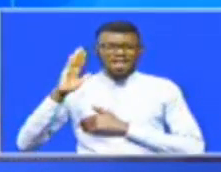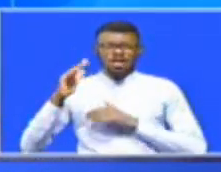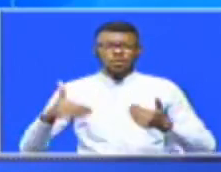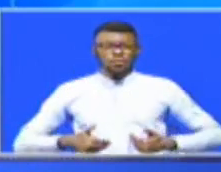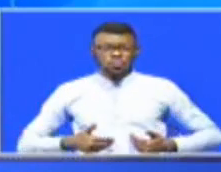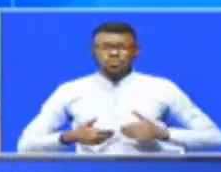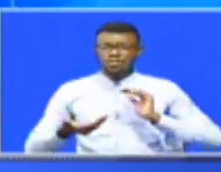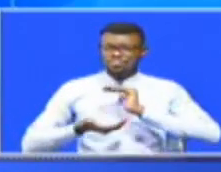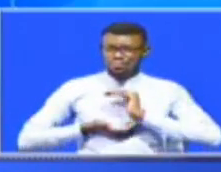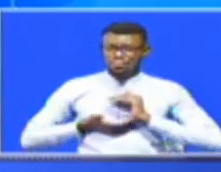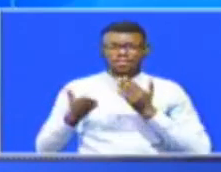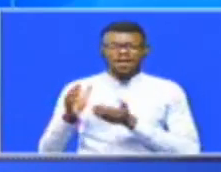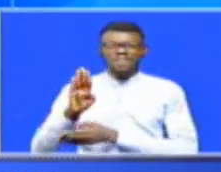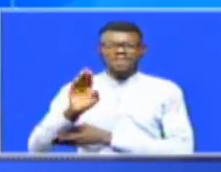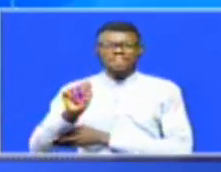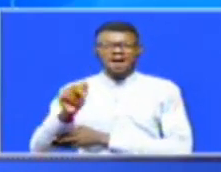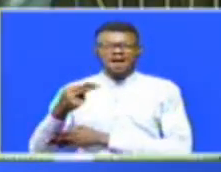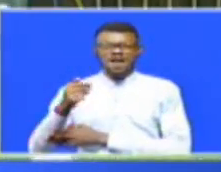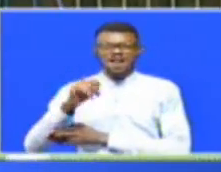goalkeepers. Ahmed Bahaj reports.